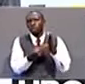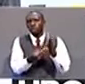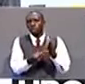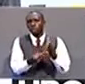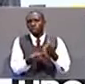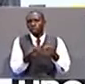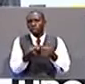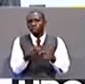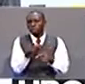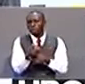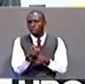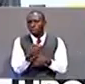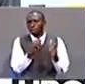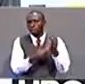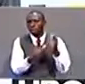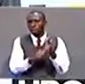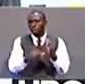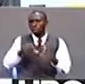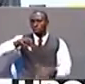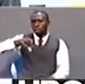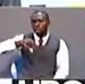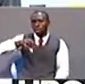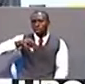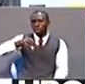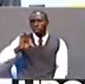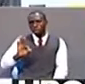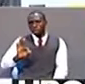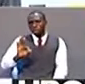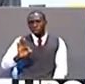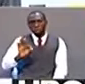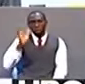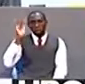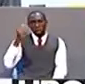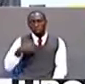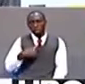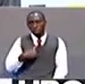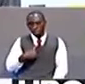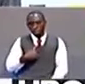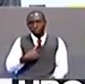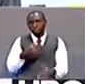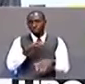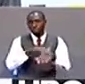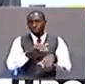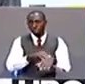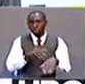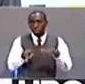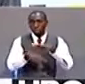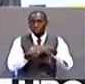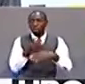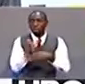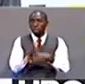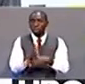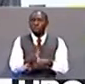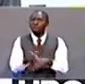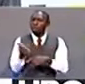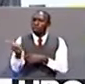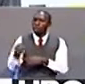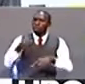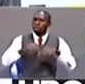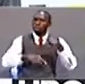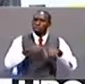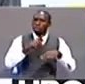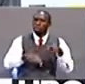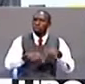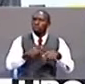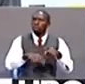Article 93. That's why I've now shifted to the Prime Minister. Concerning the political prisoners, tomorrow I have received